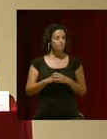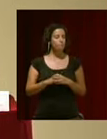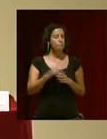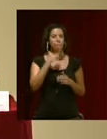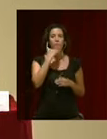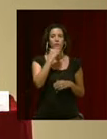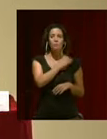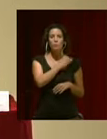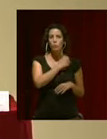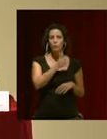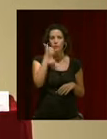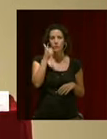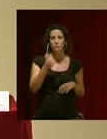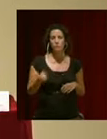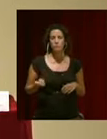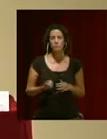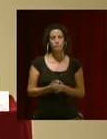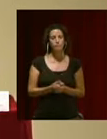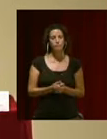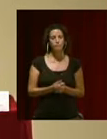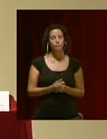scenario, yes.